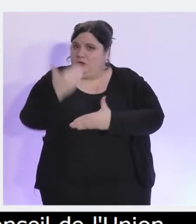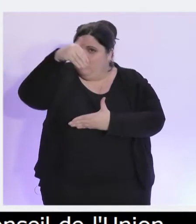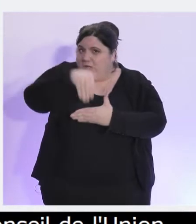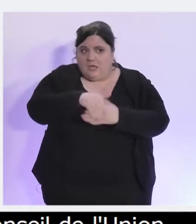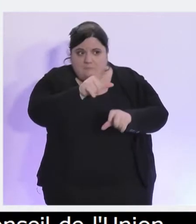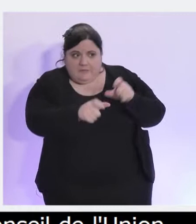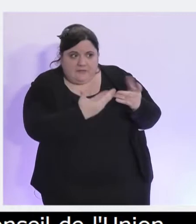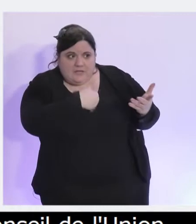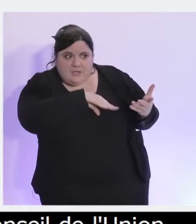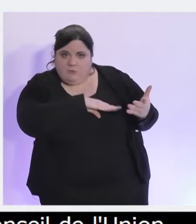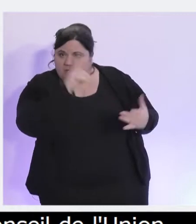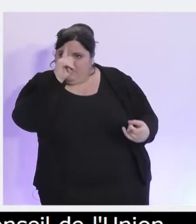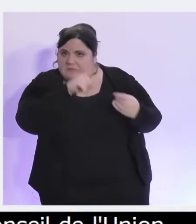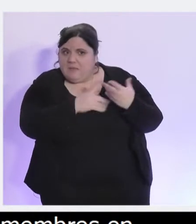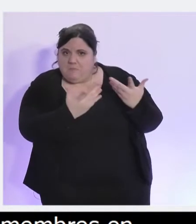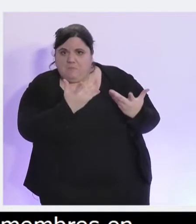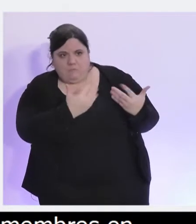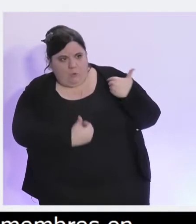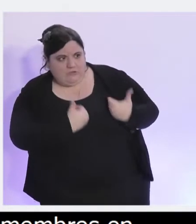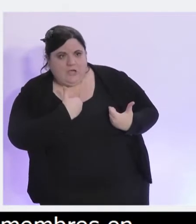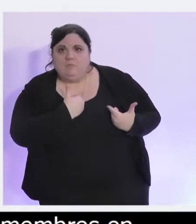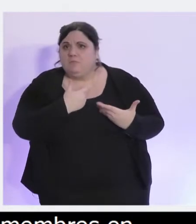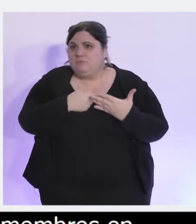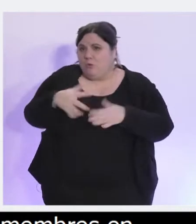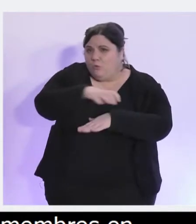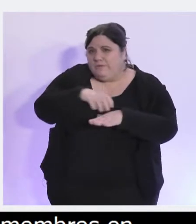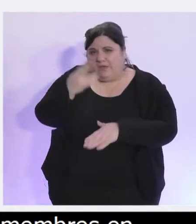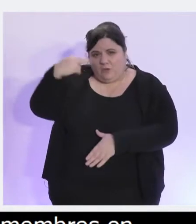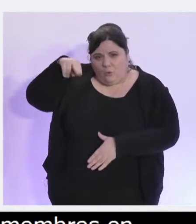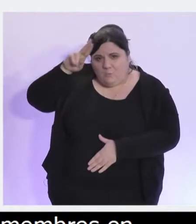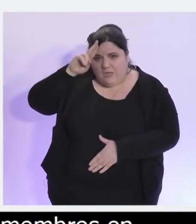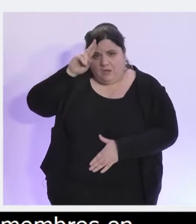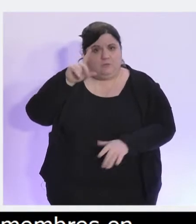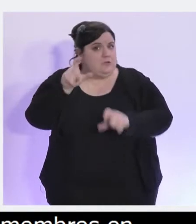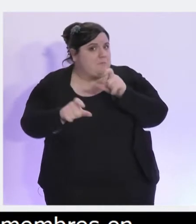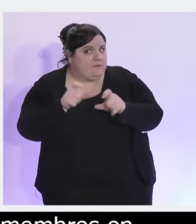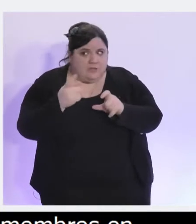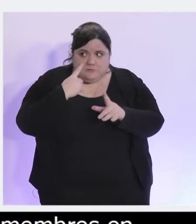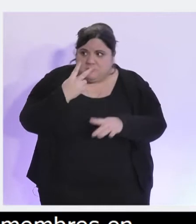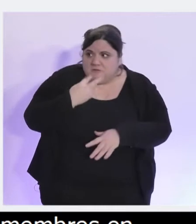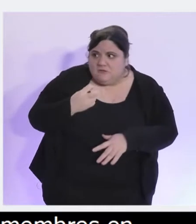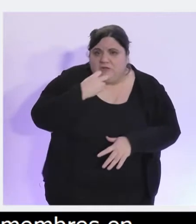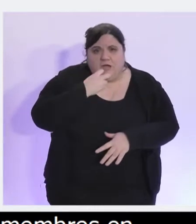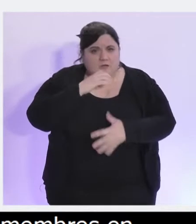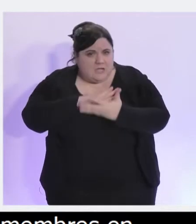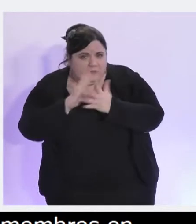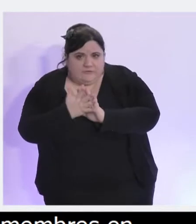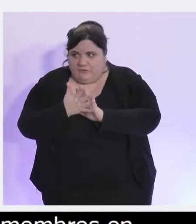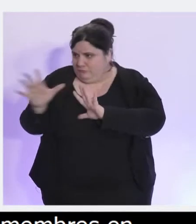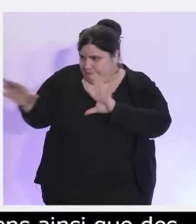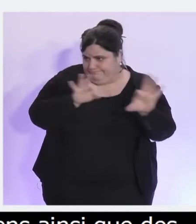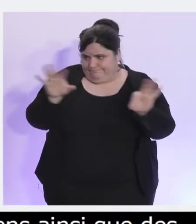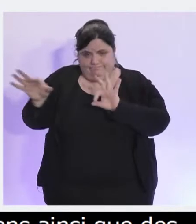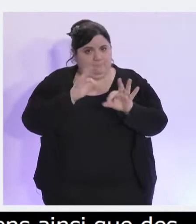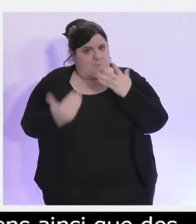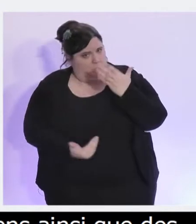people, commissioners and European directors, as well as representatives of civil society. And this was for a ministerial